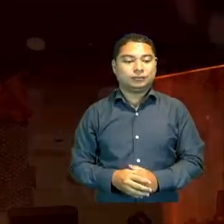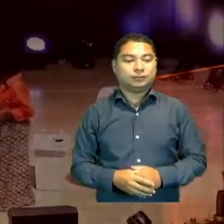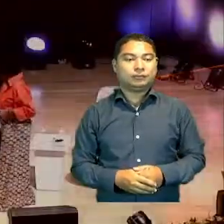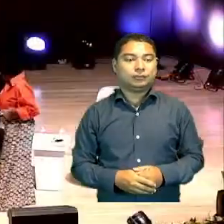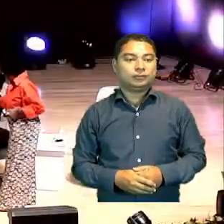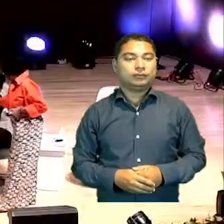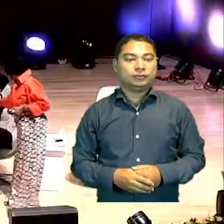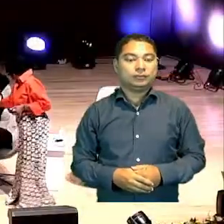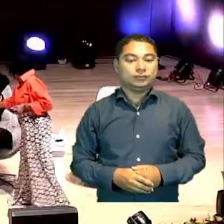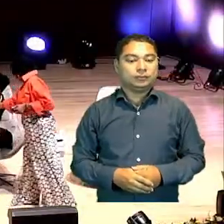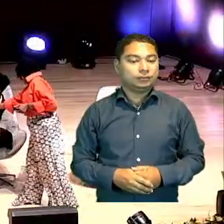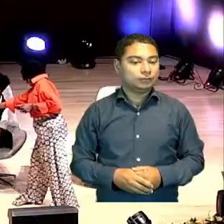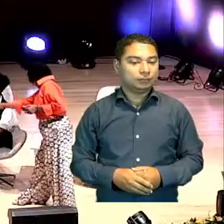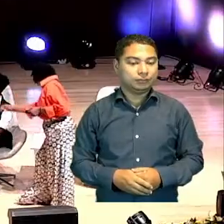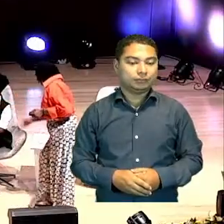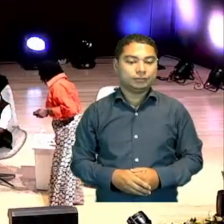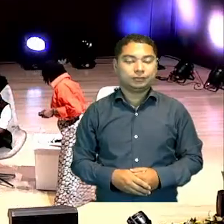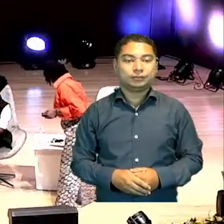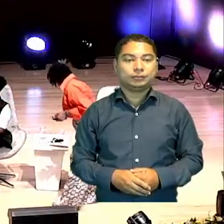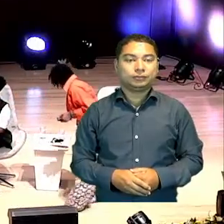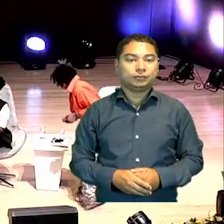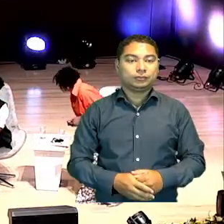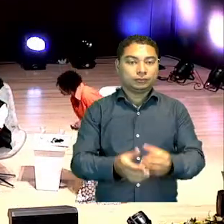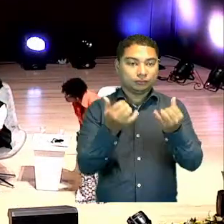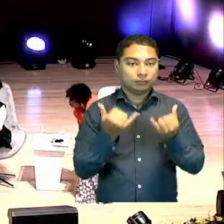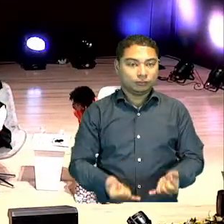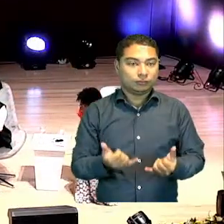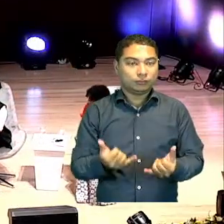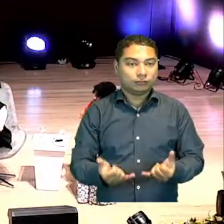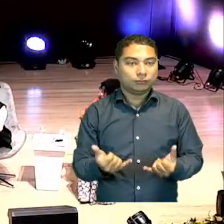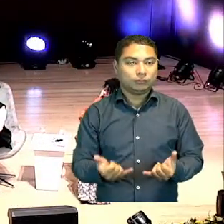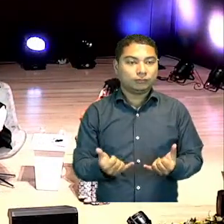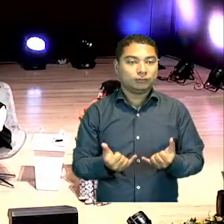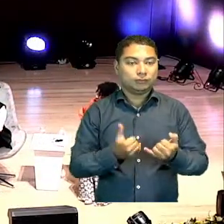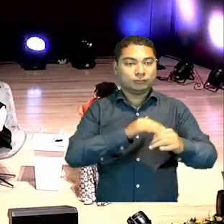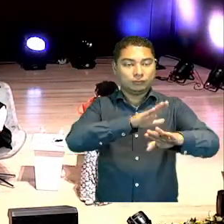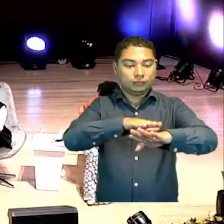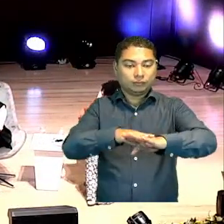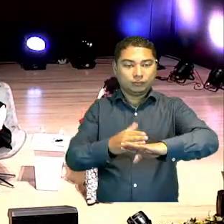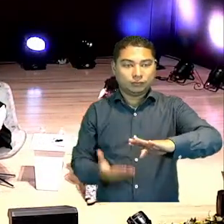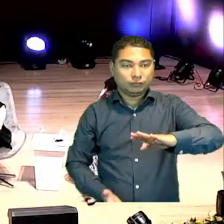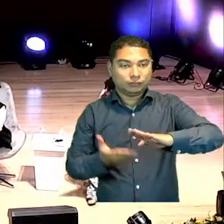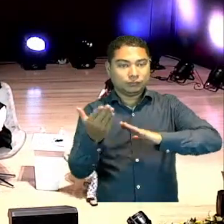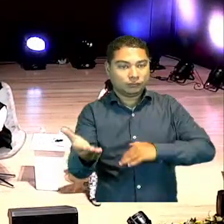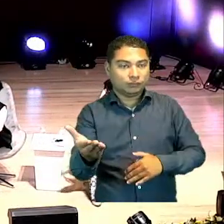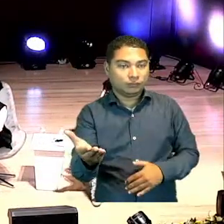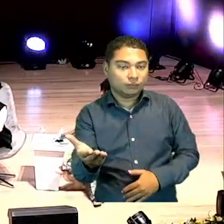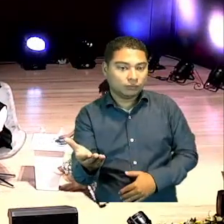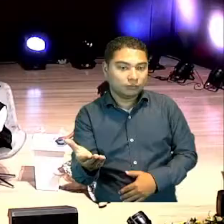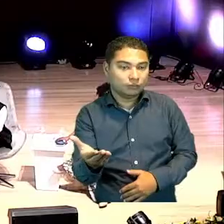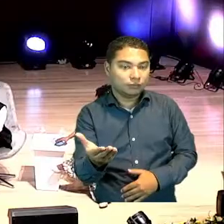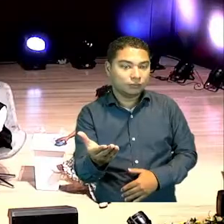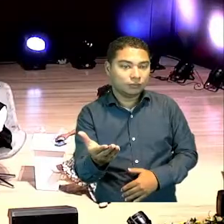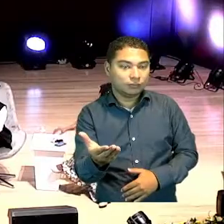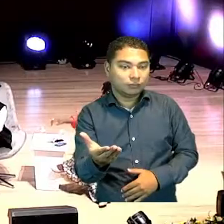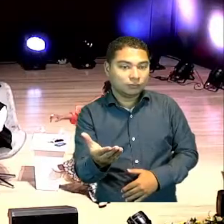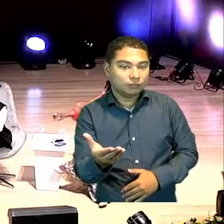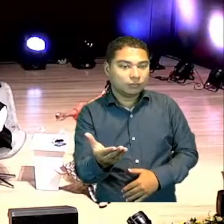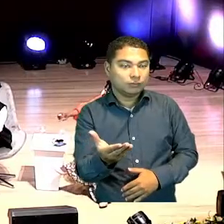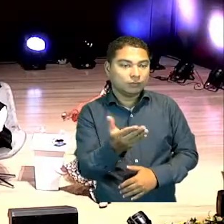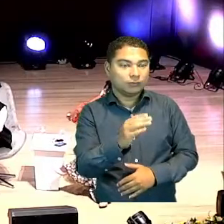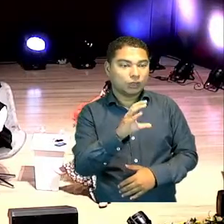Thank you. Ahora me gustaría dar la bienvenida. Now I want to